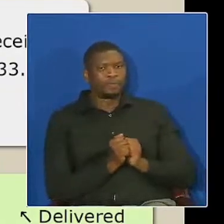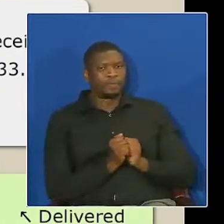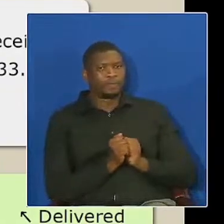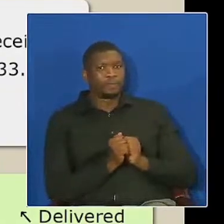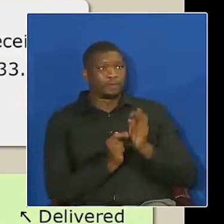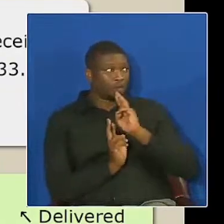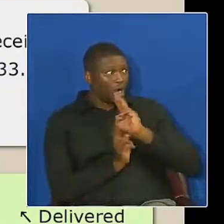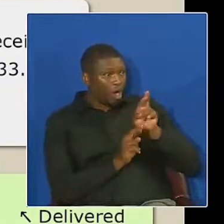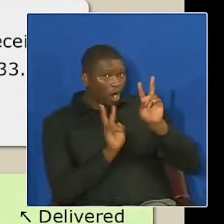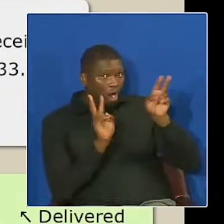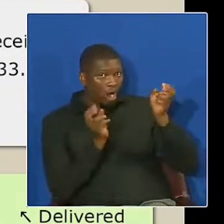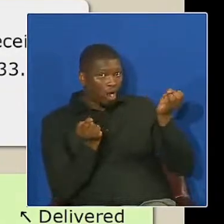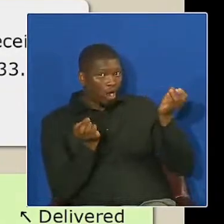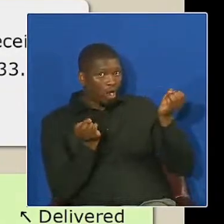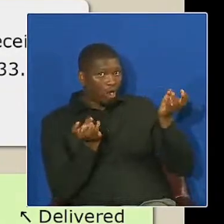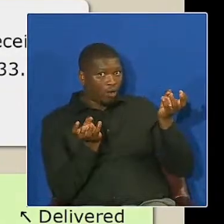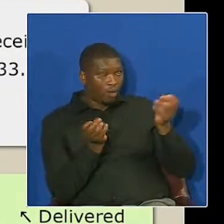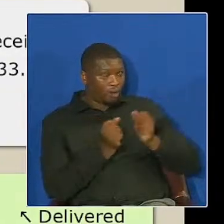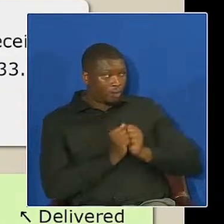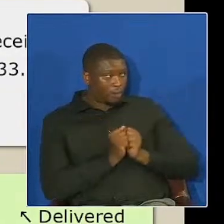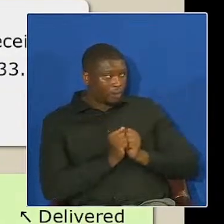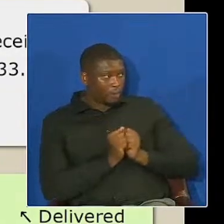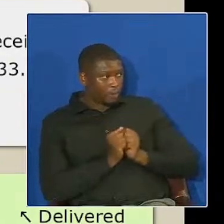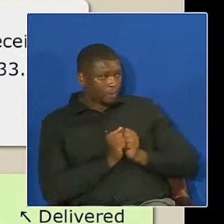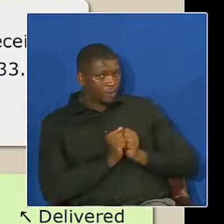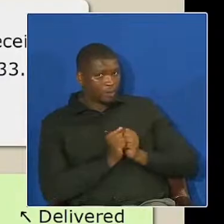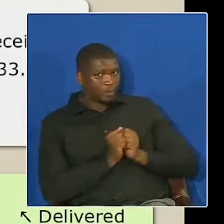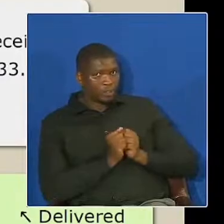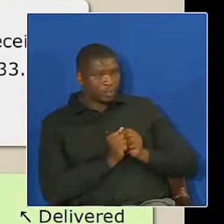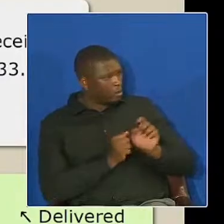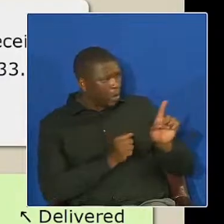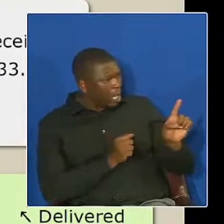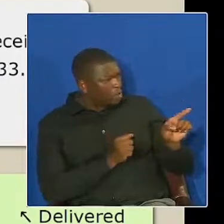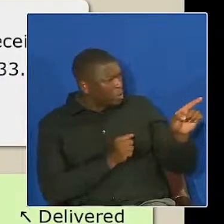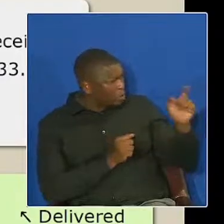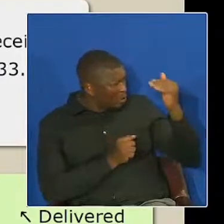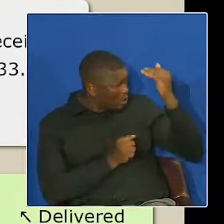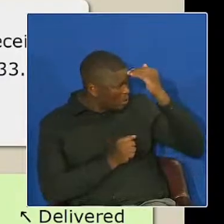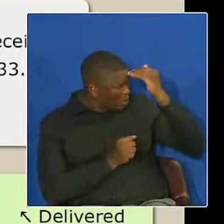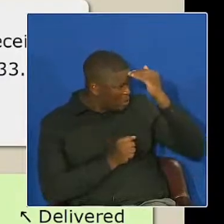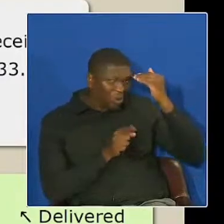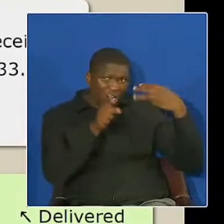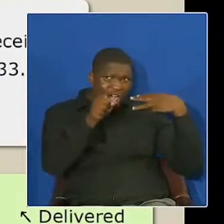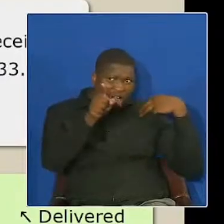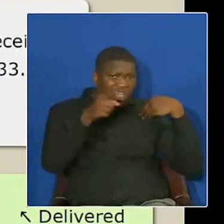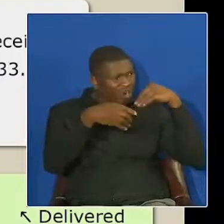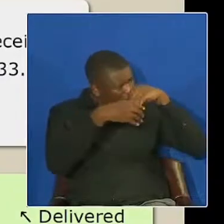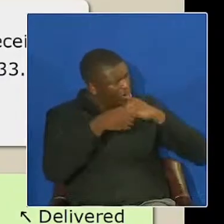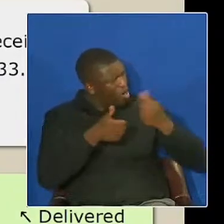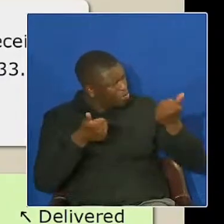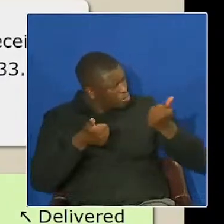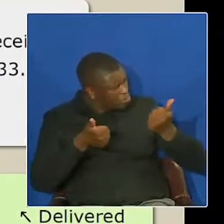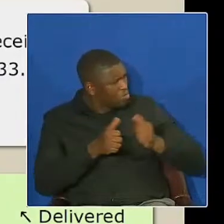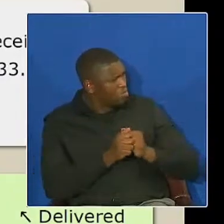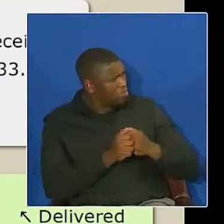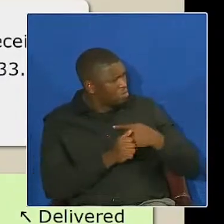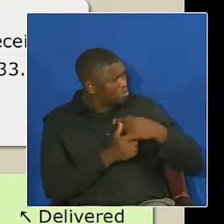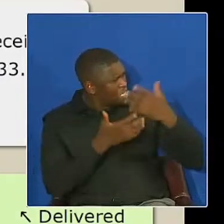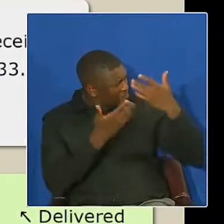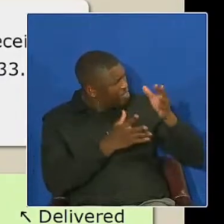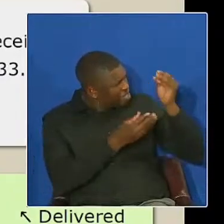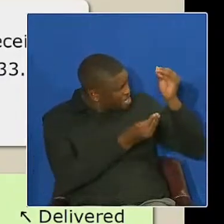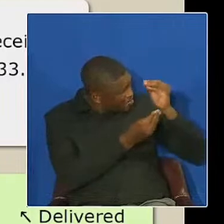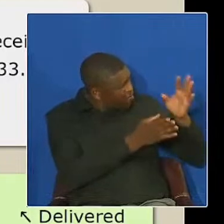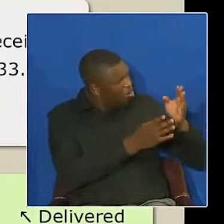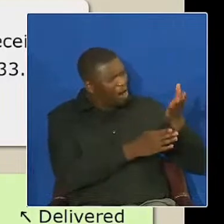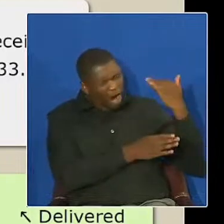response is as follows: but you know he's involved. I told you from